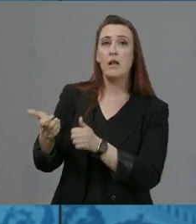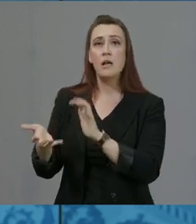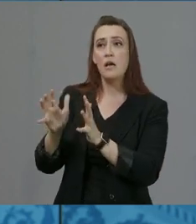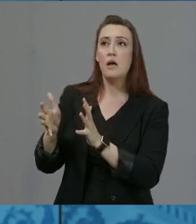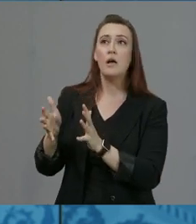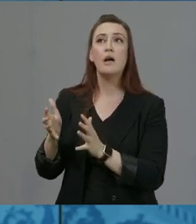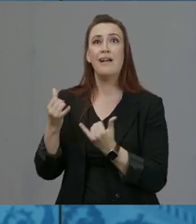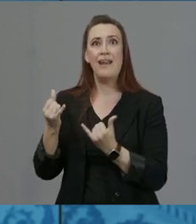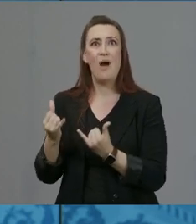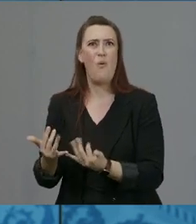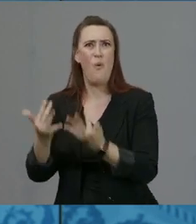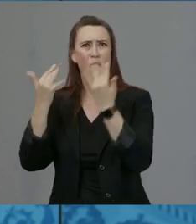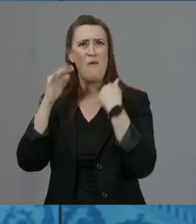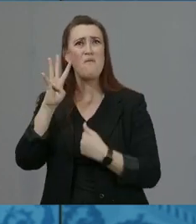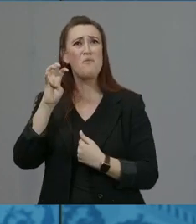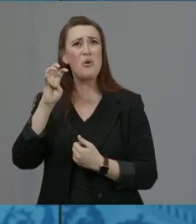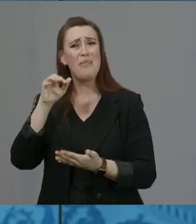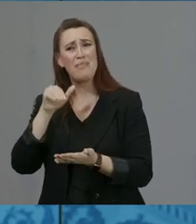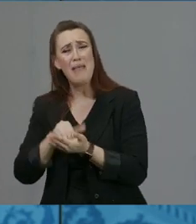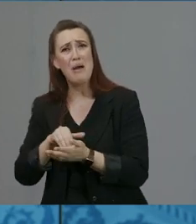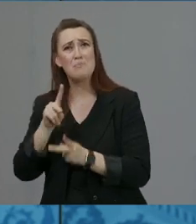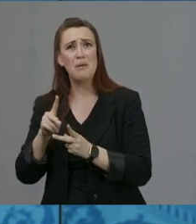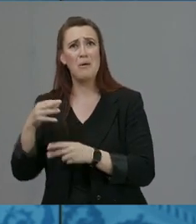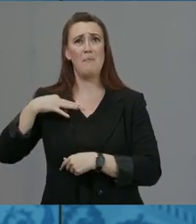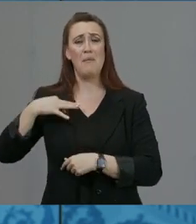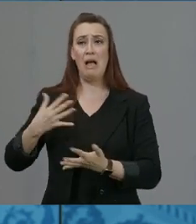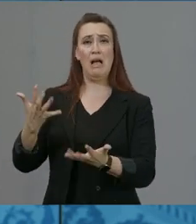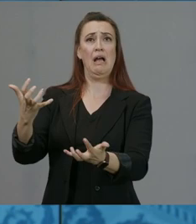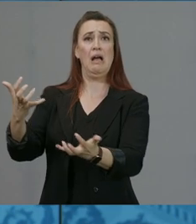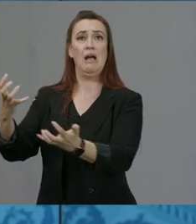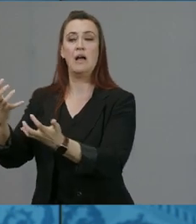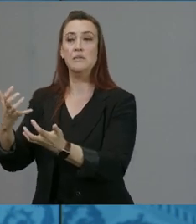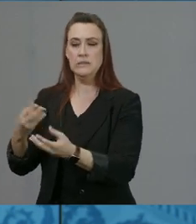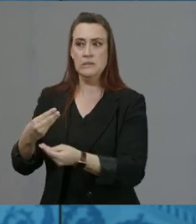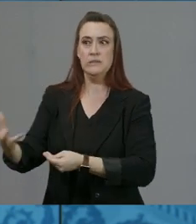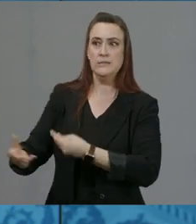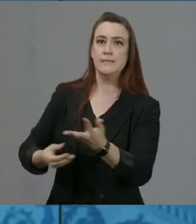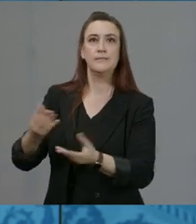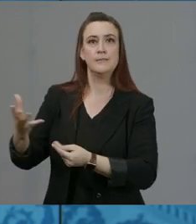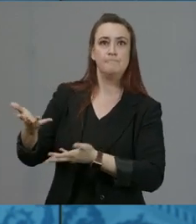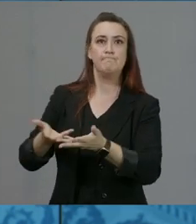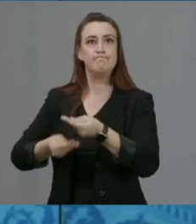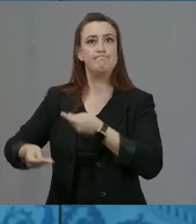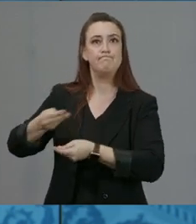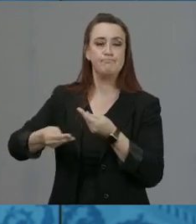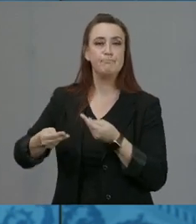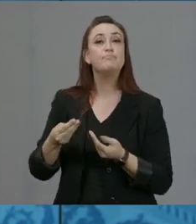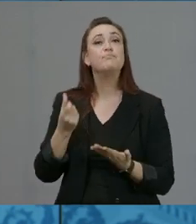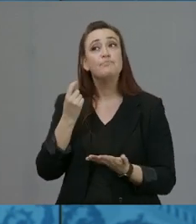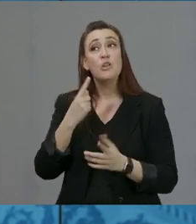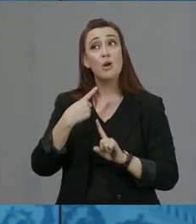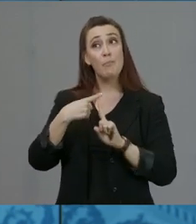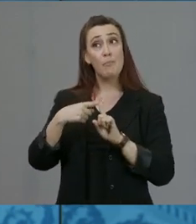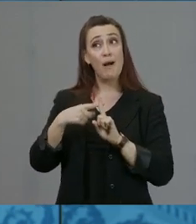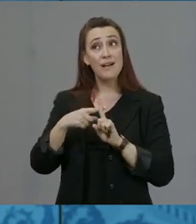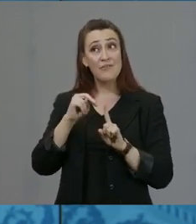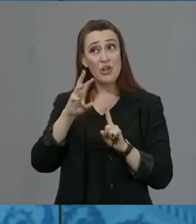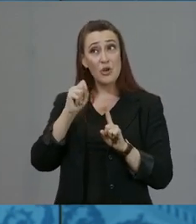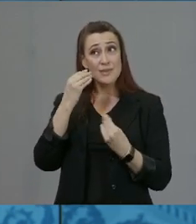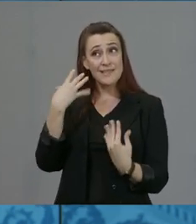people that need these benefits. The good news is the dollars are there, and I know about the business signals that